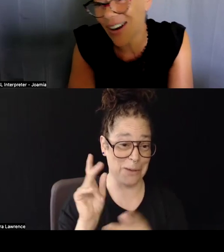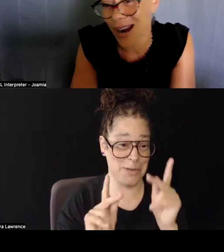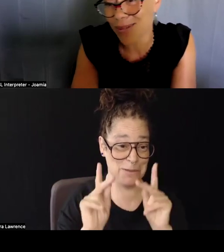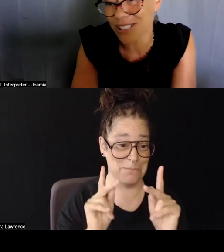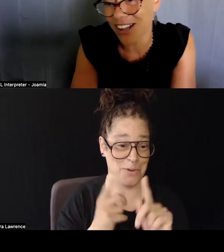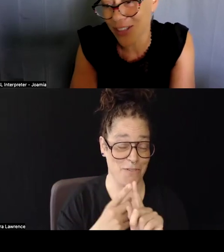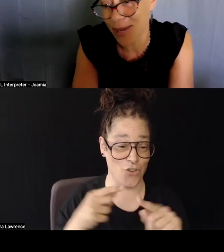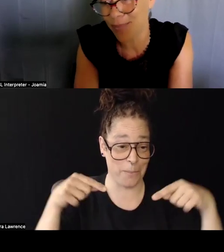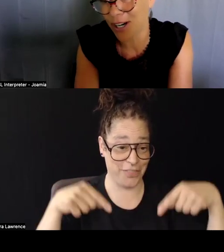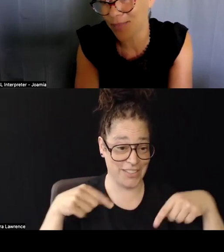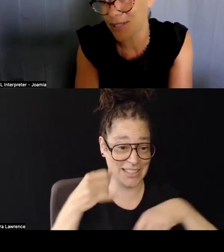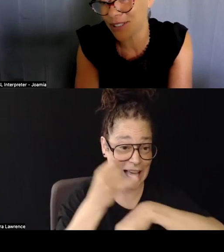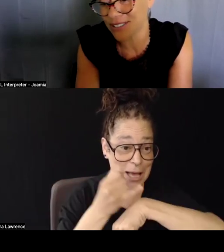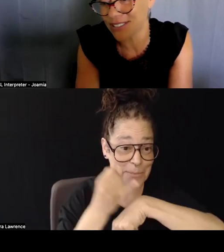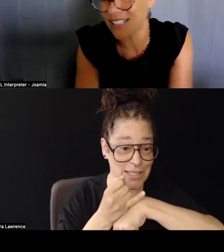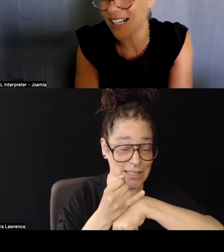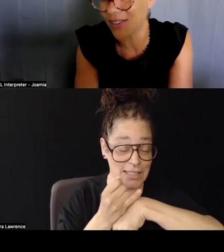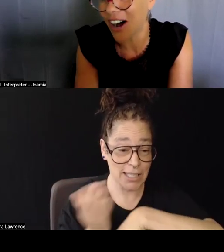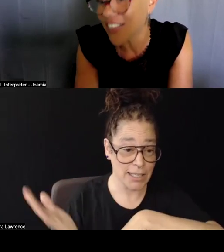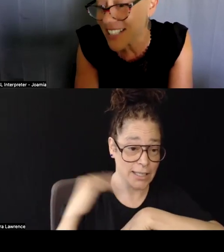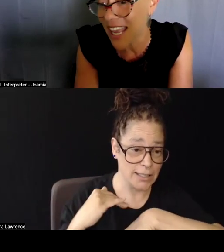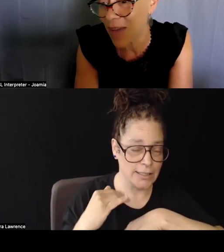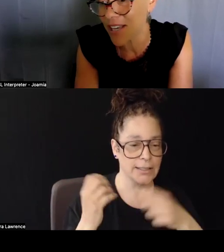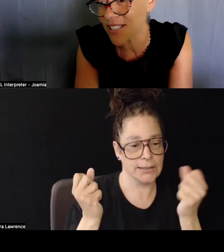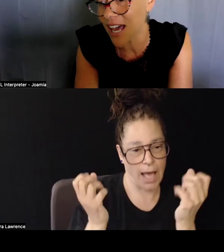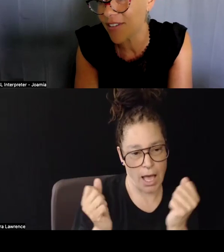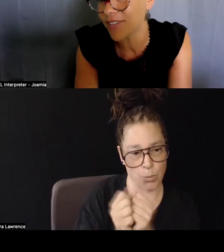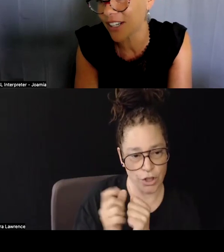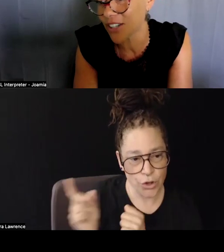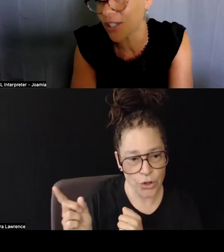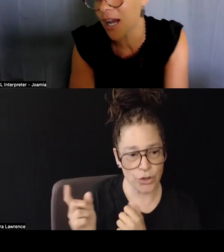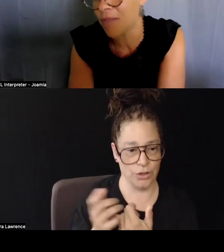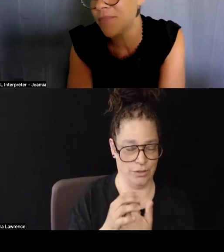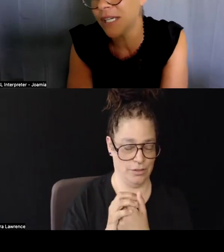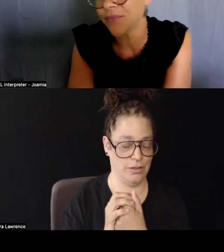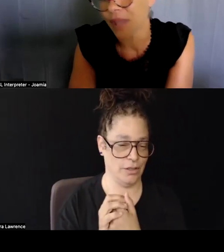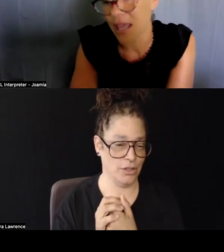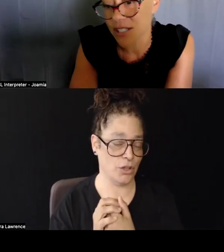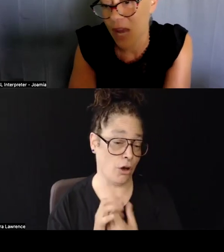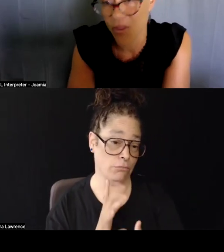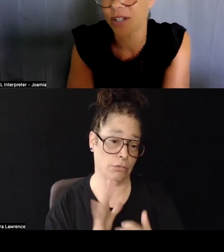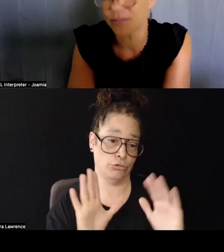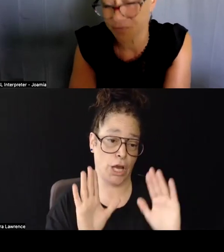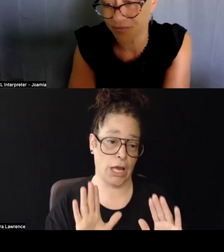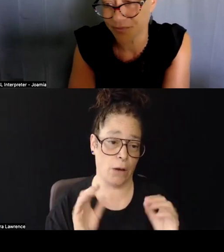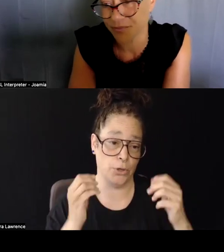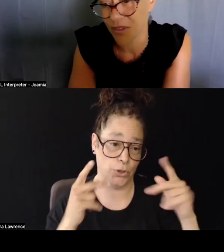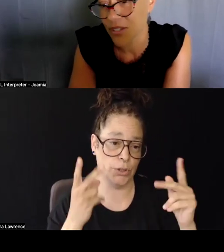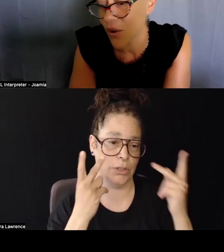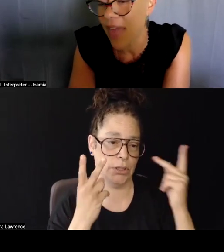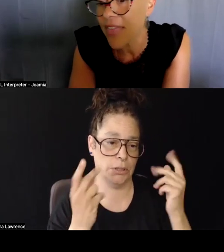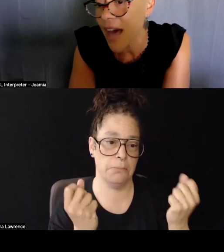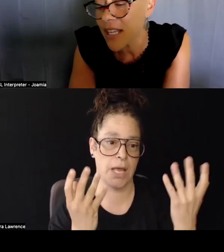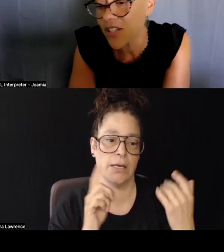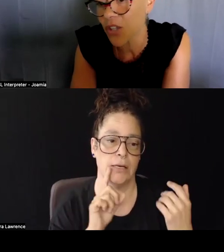think probably all of the BIPOC people on this campus have invited her to come and sign with her.